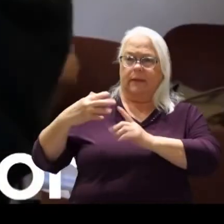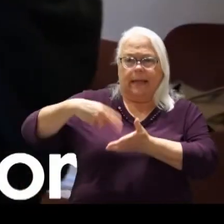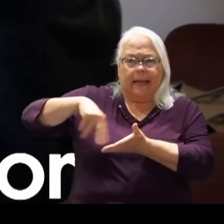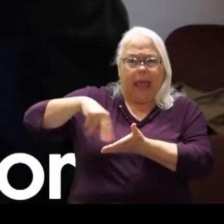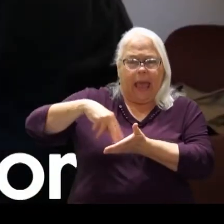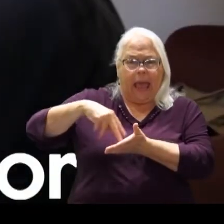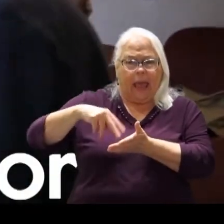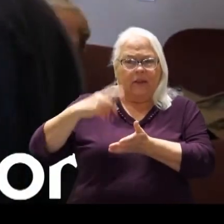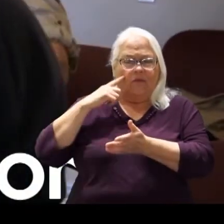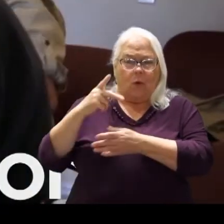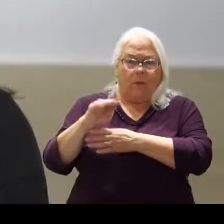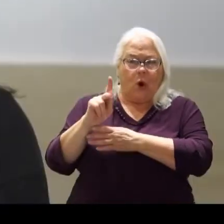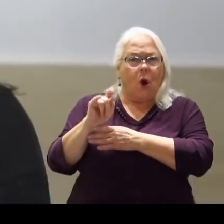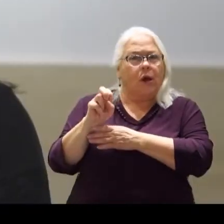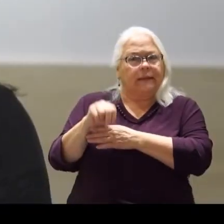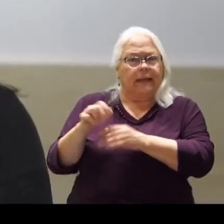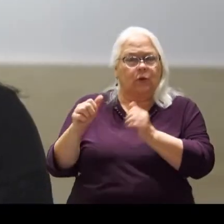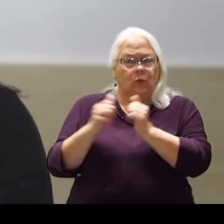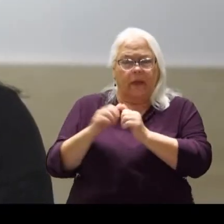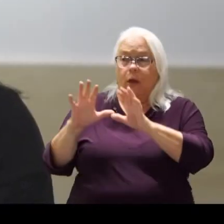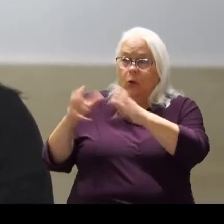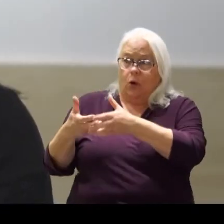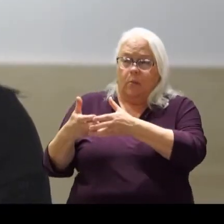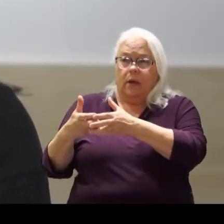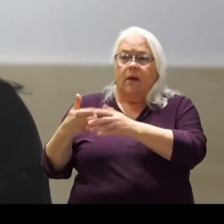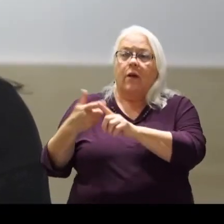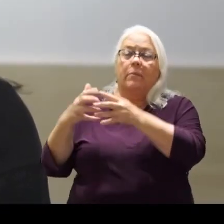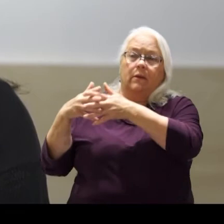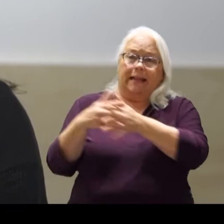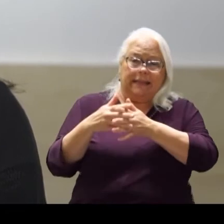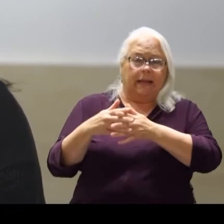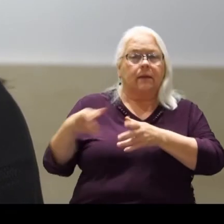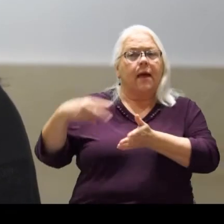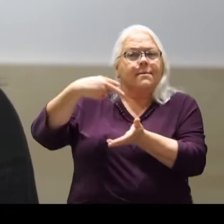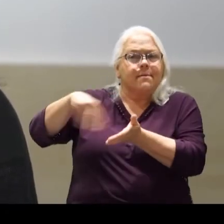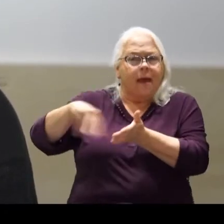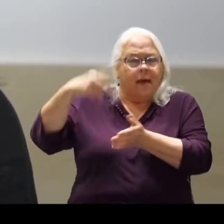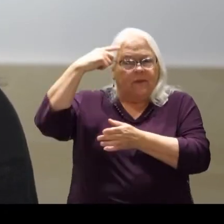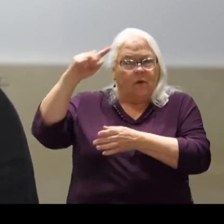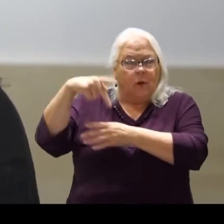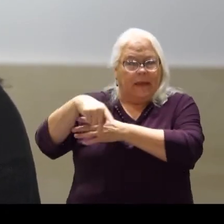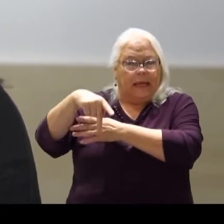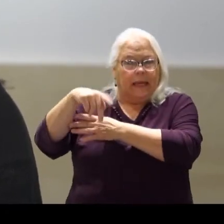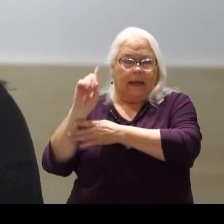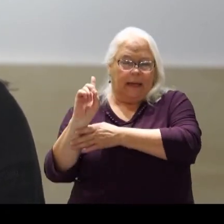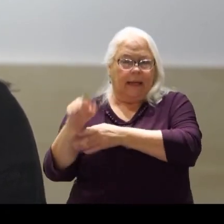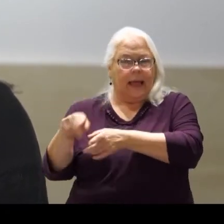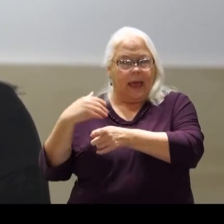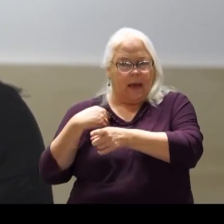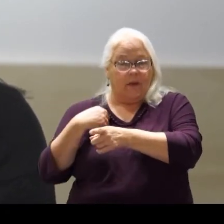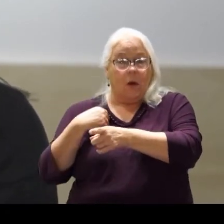of the Dance for Parkinson's program through a program in the United States called Dance for PD. They had a wonderful